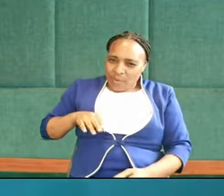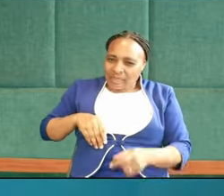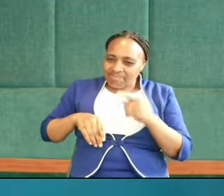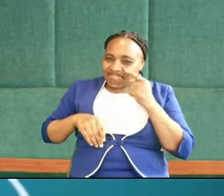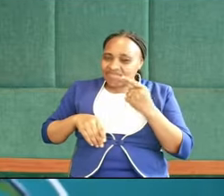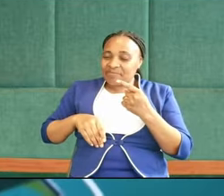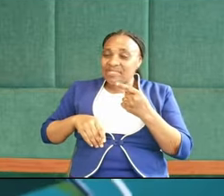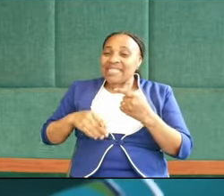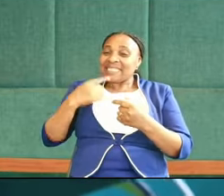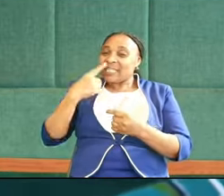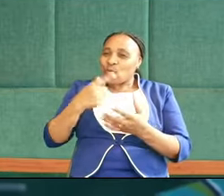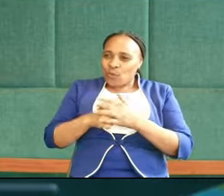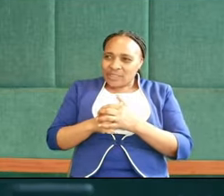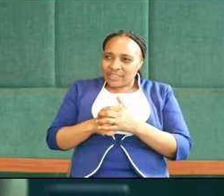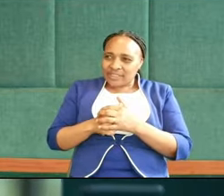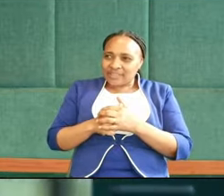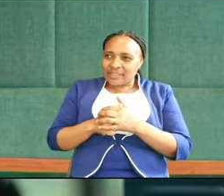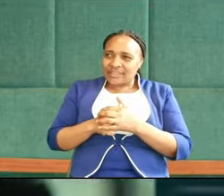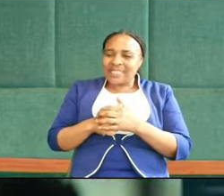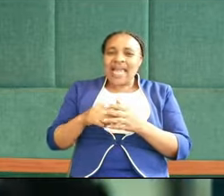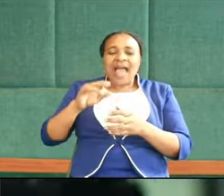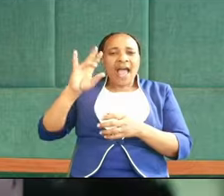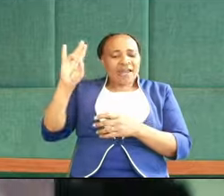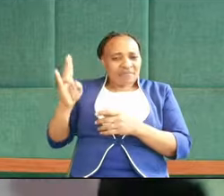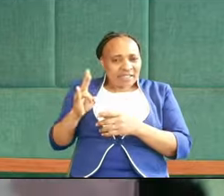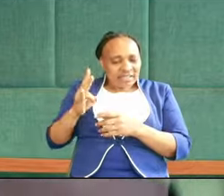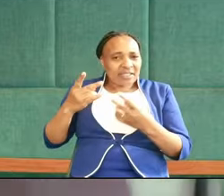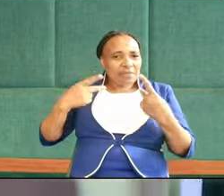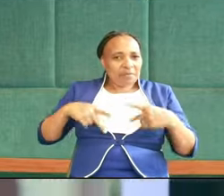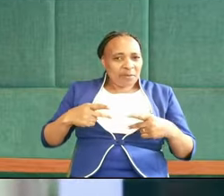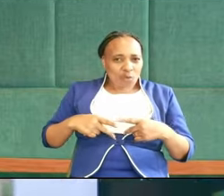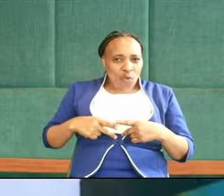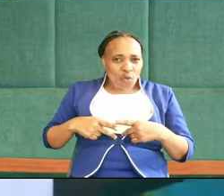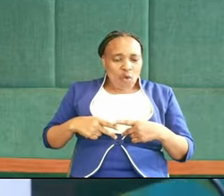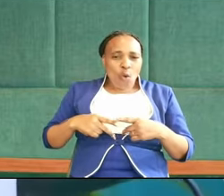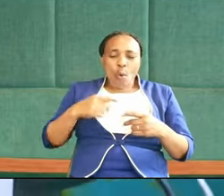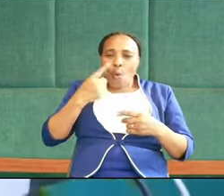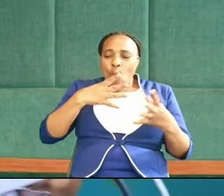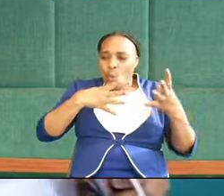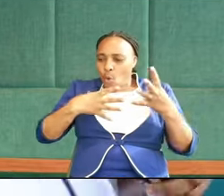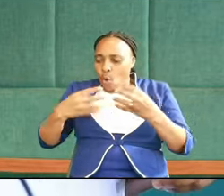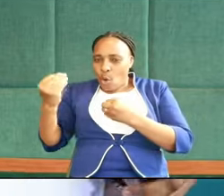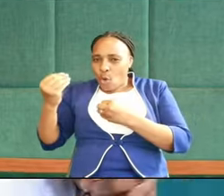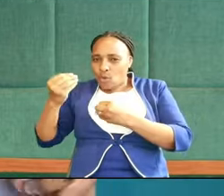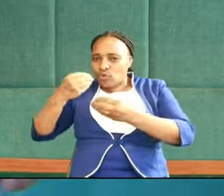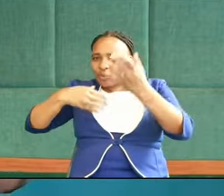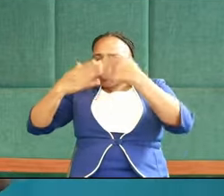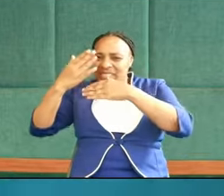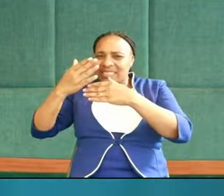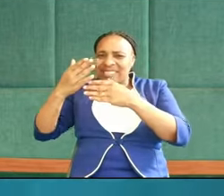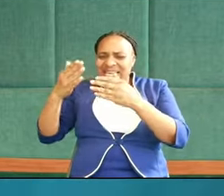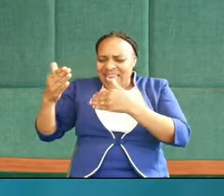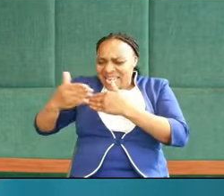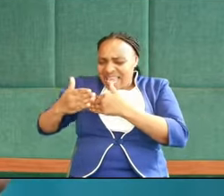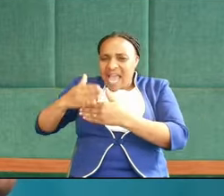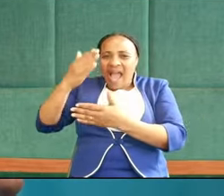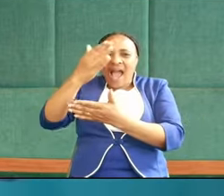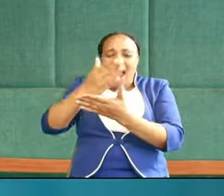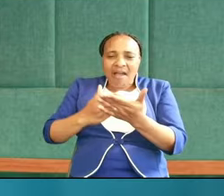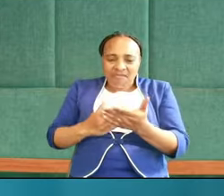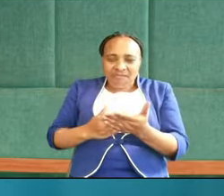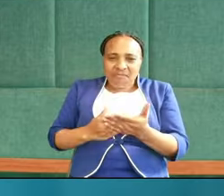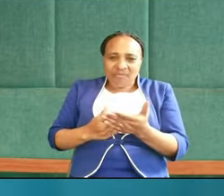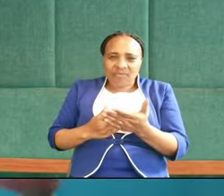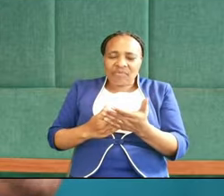it says every 100 Seventh-day Adventist young people that go to the university, almost half are not